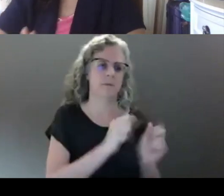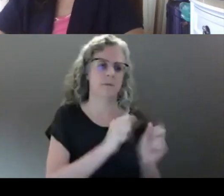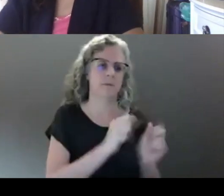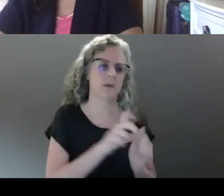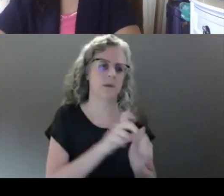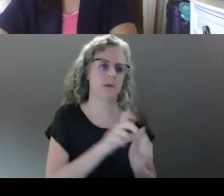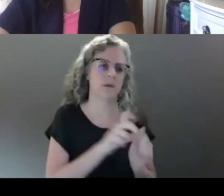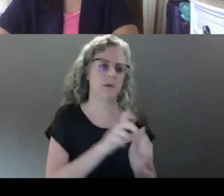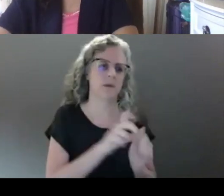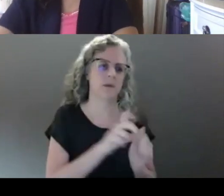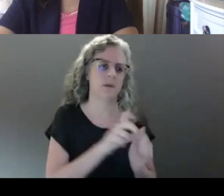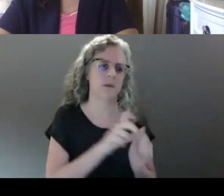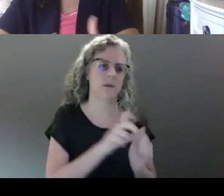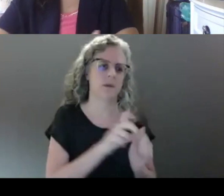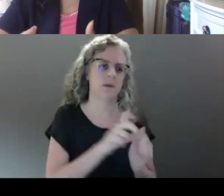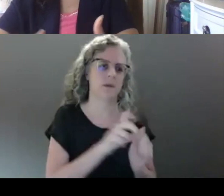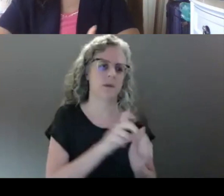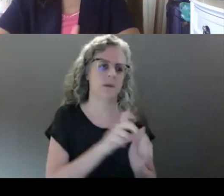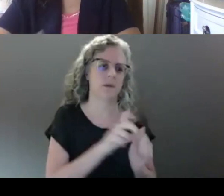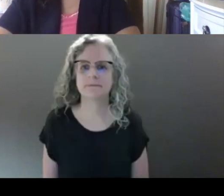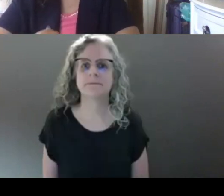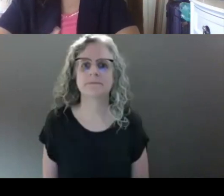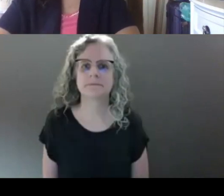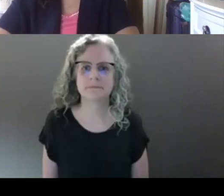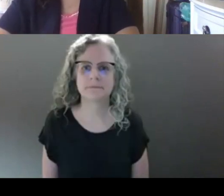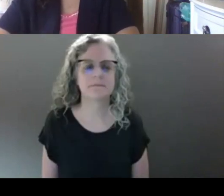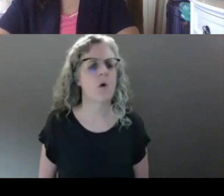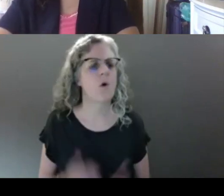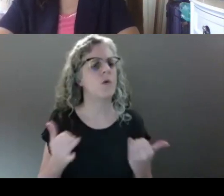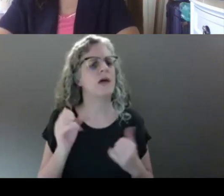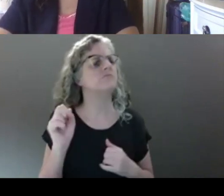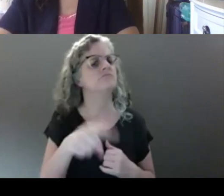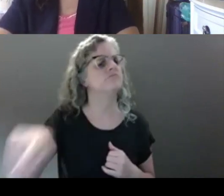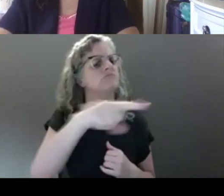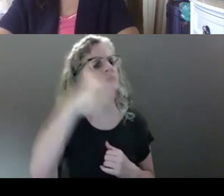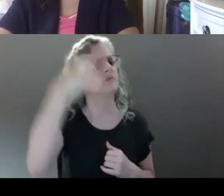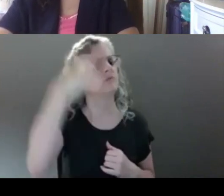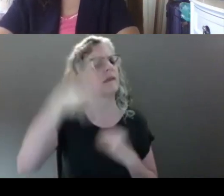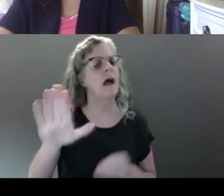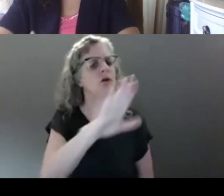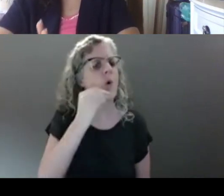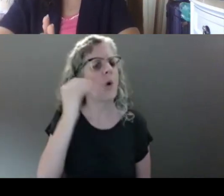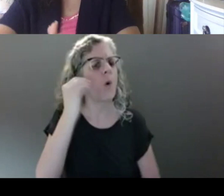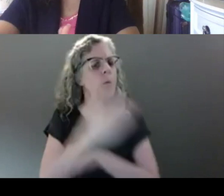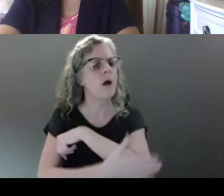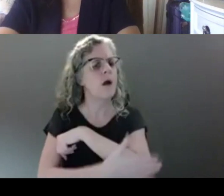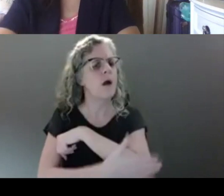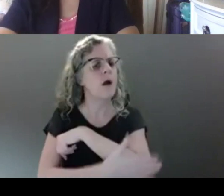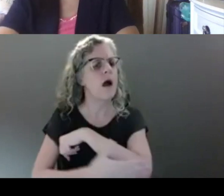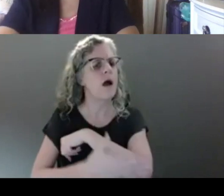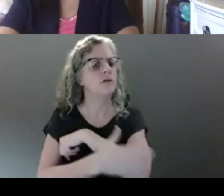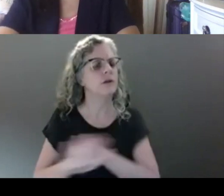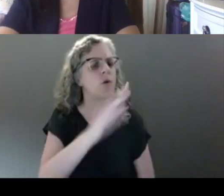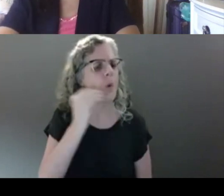So what are, I want you to think about what could be the laws in your own countries and how the rights of people